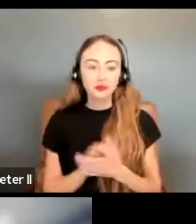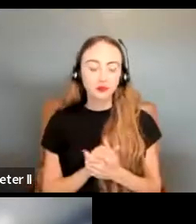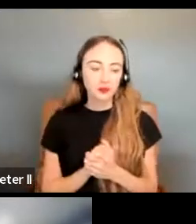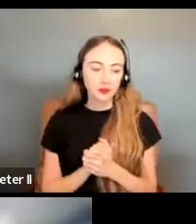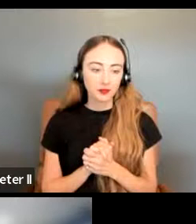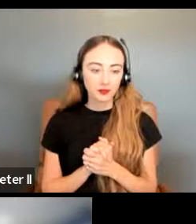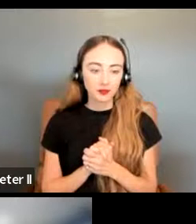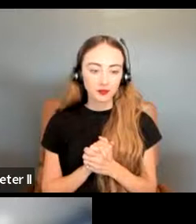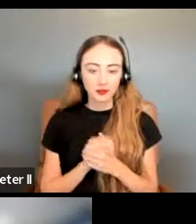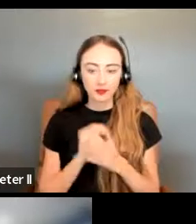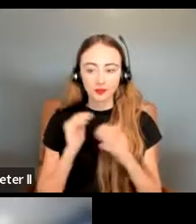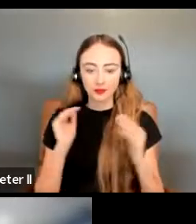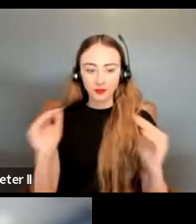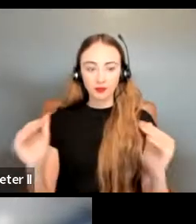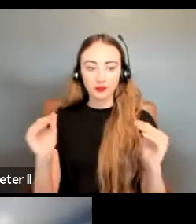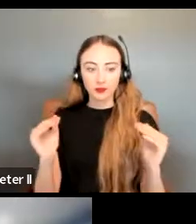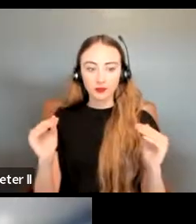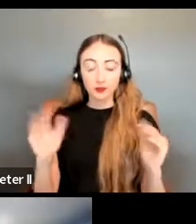The next,